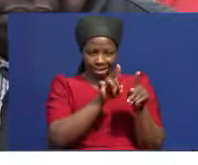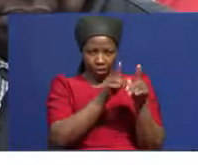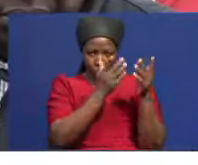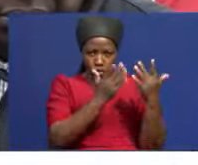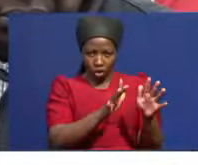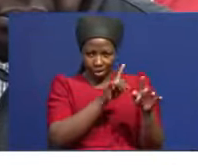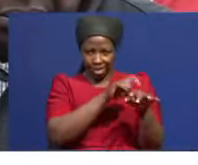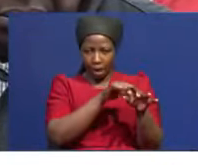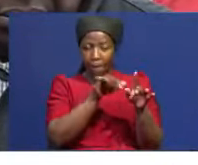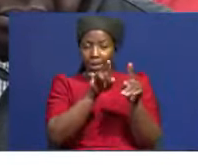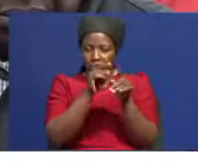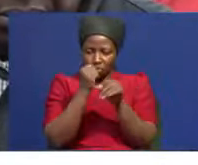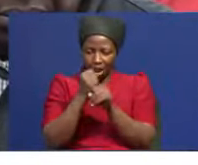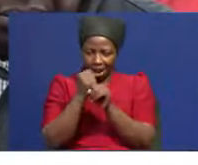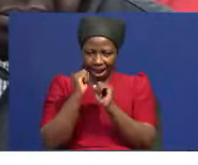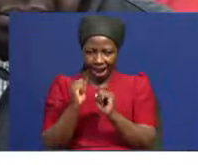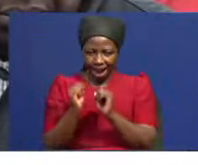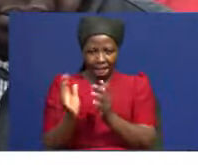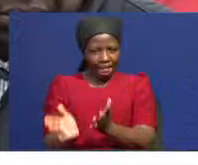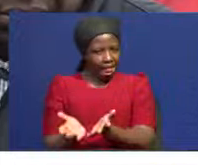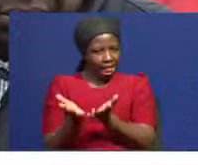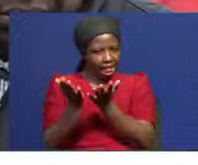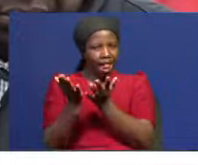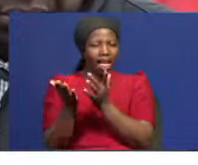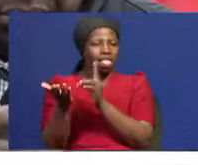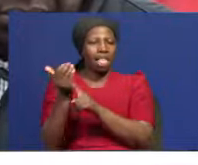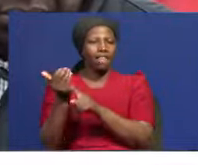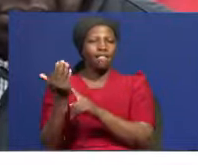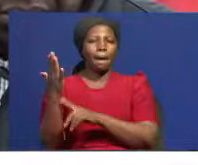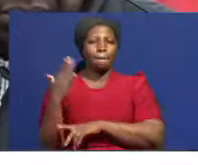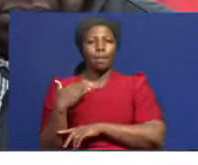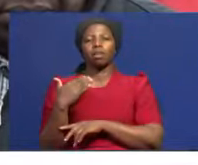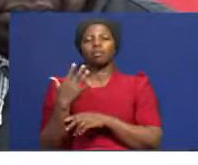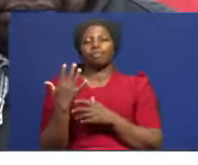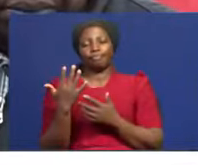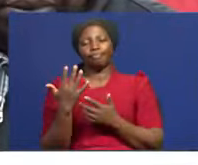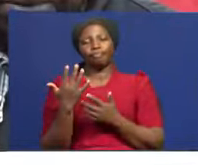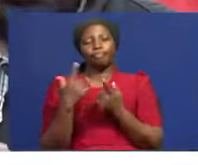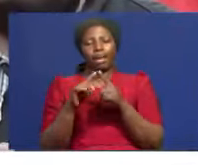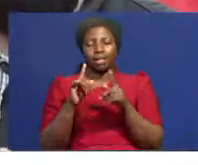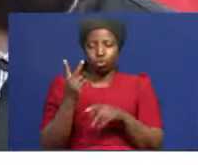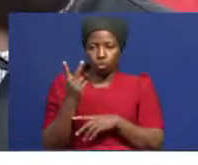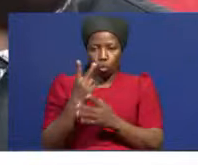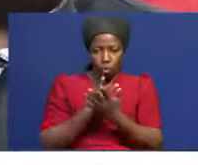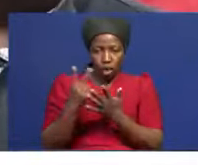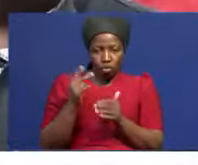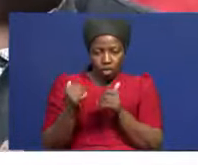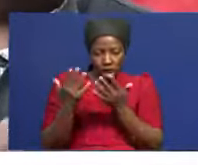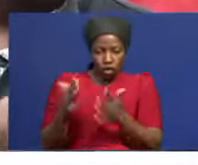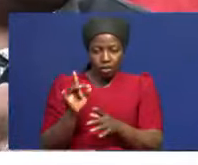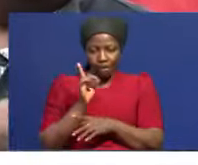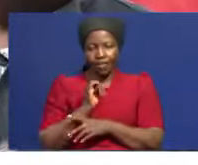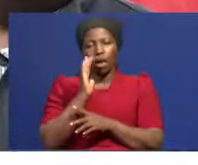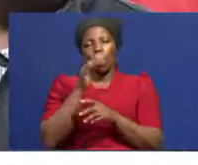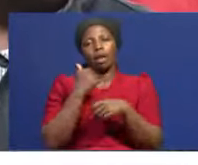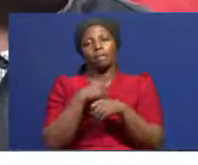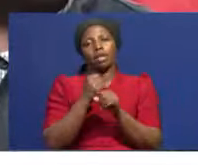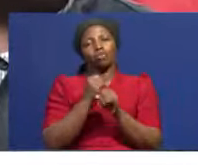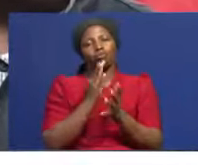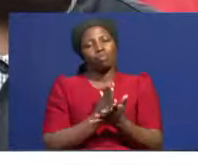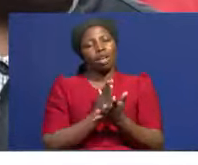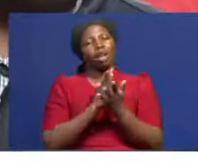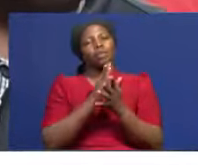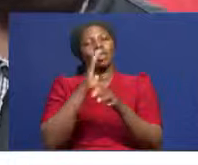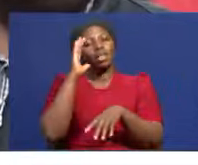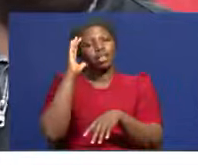these 2 weeks that we have lost, we shall ensure that we recover it by the time our children are sitting for assessment